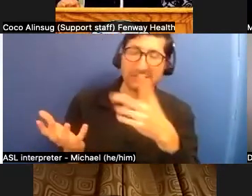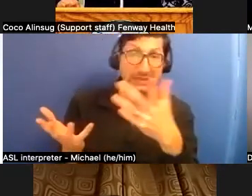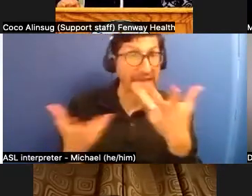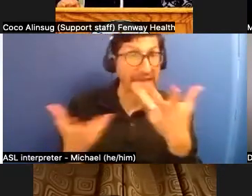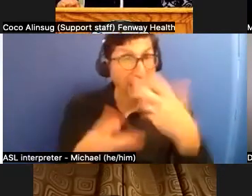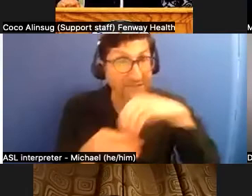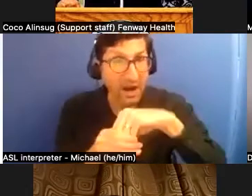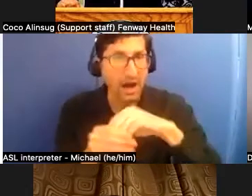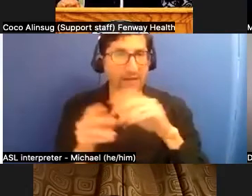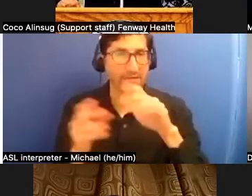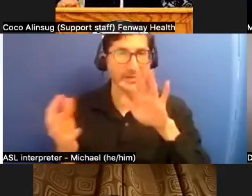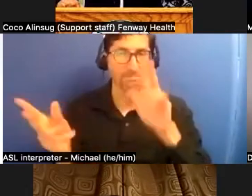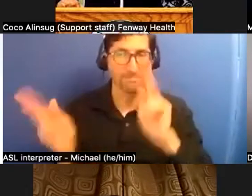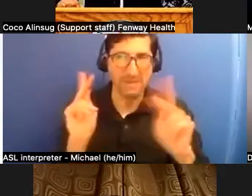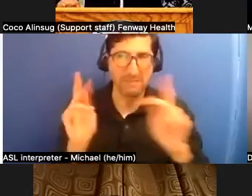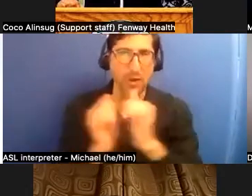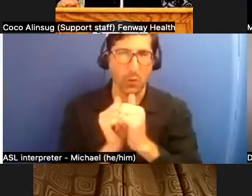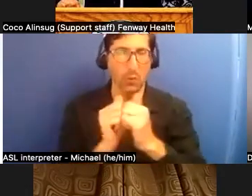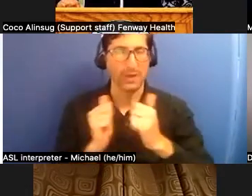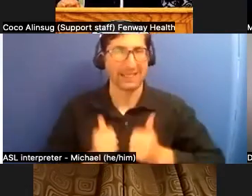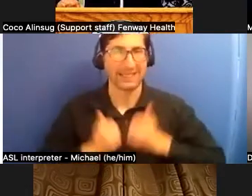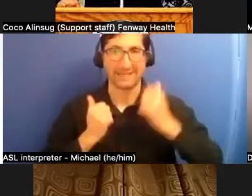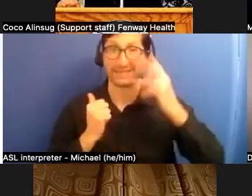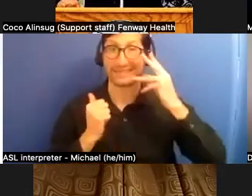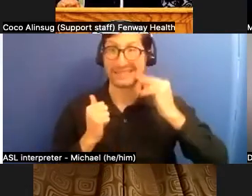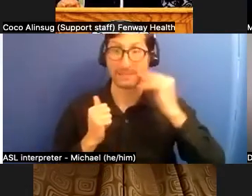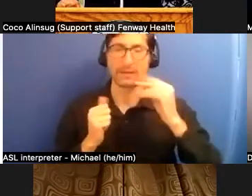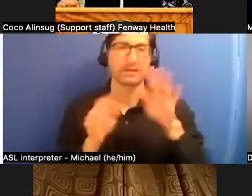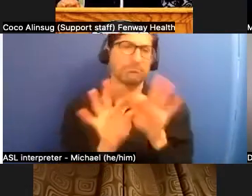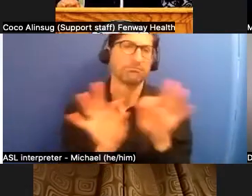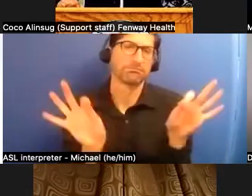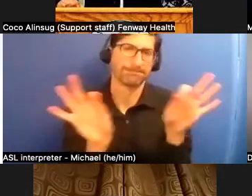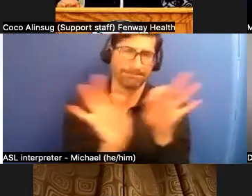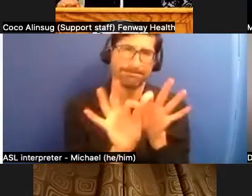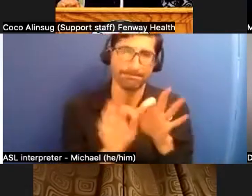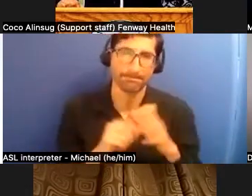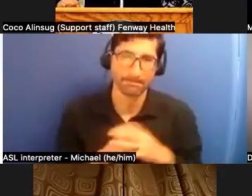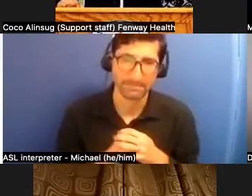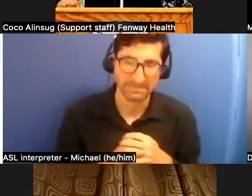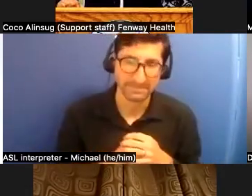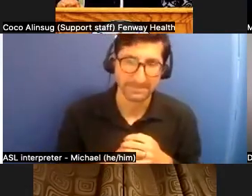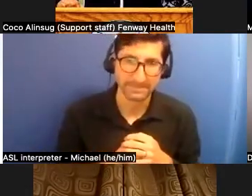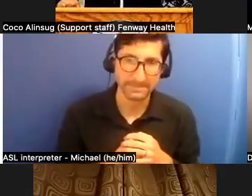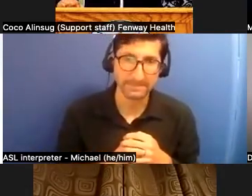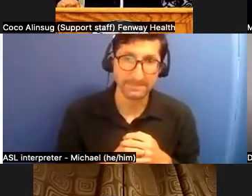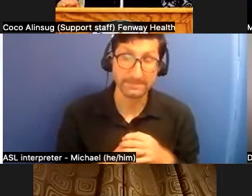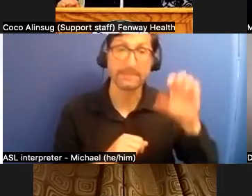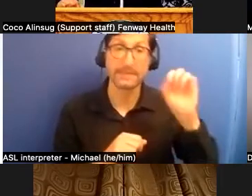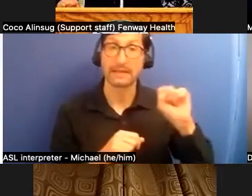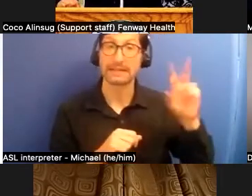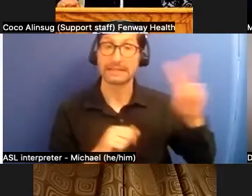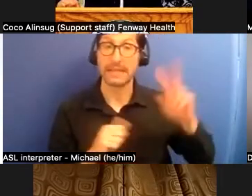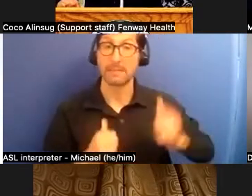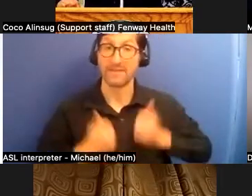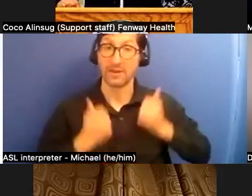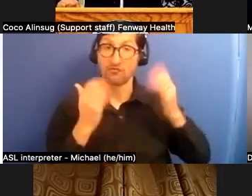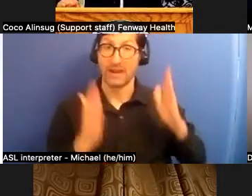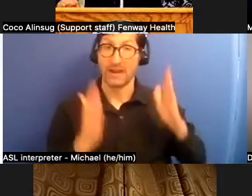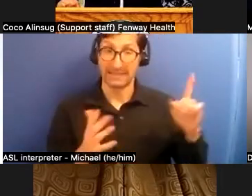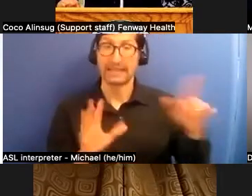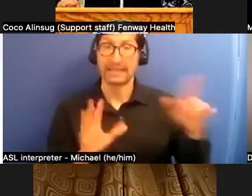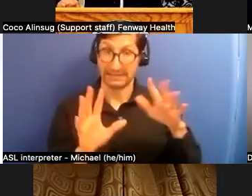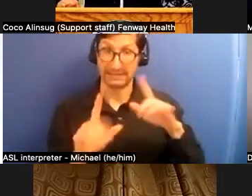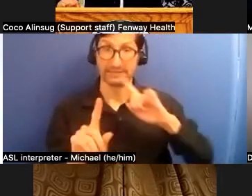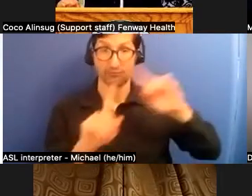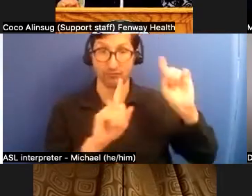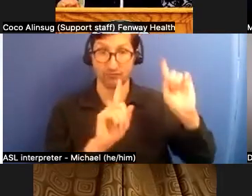including people with lived or living experience, is so critical. And Somerville residents were pretty clear in that report, stating that